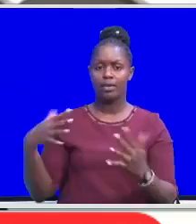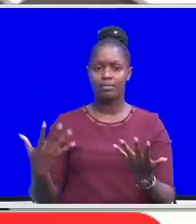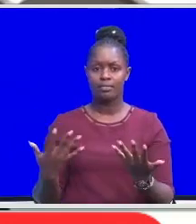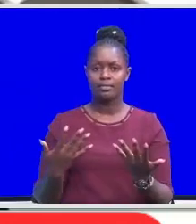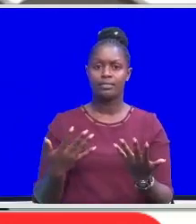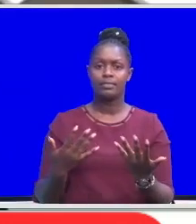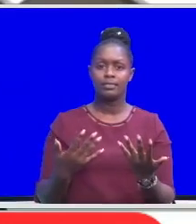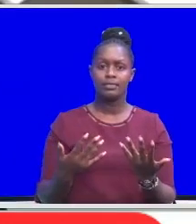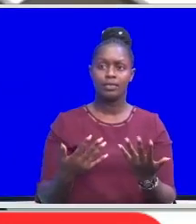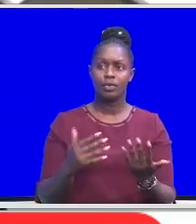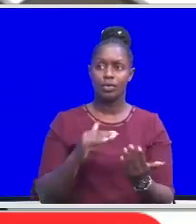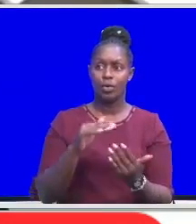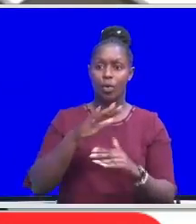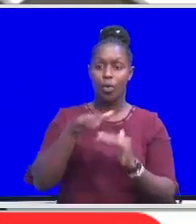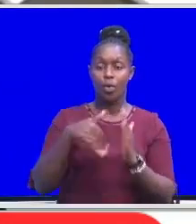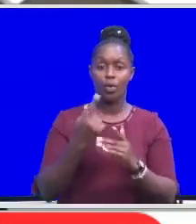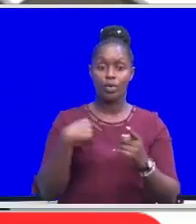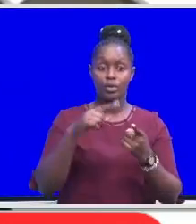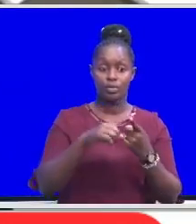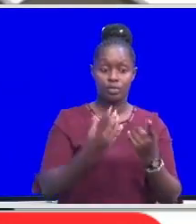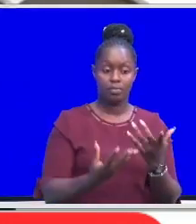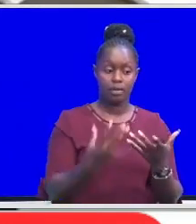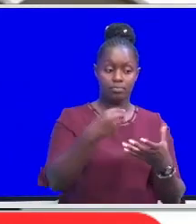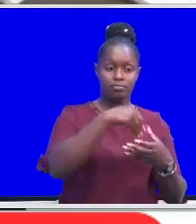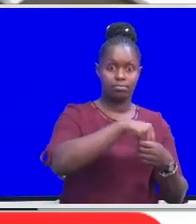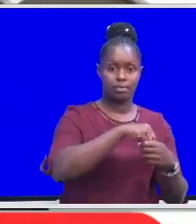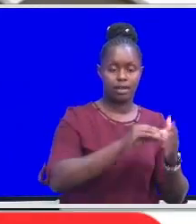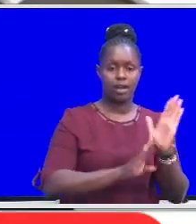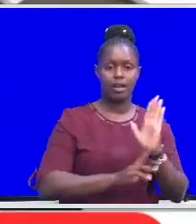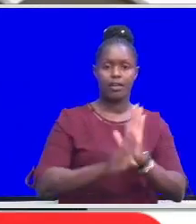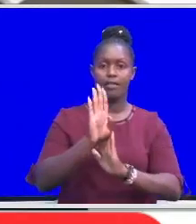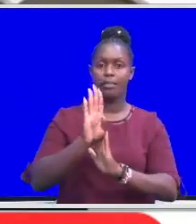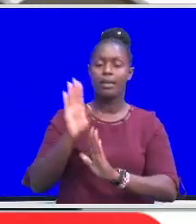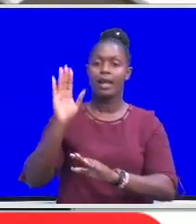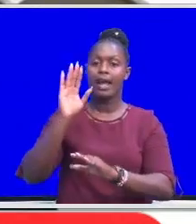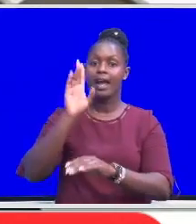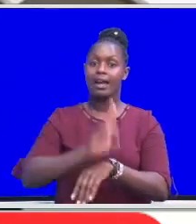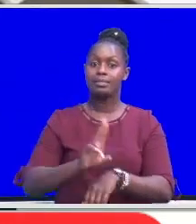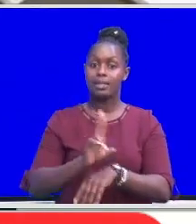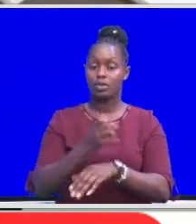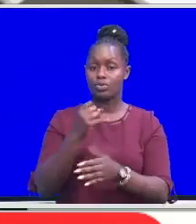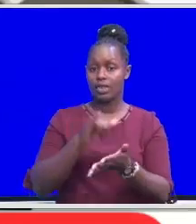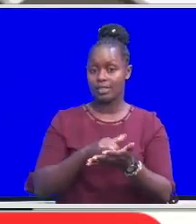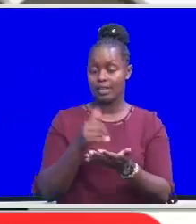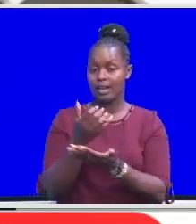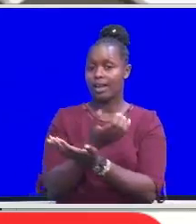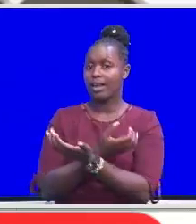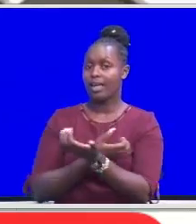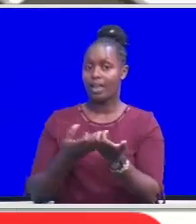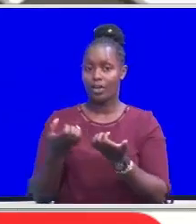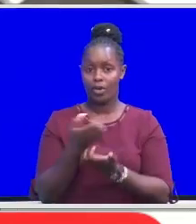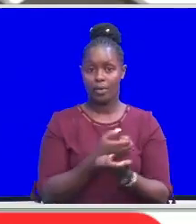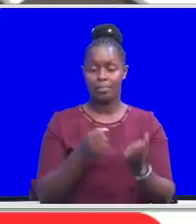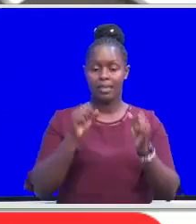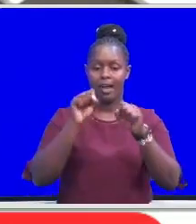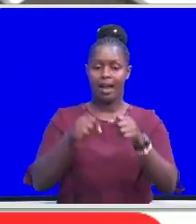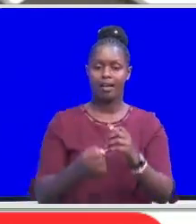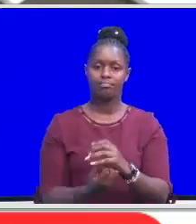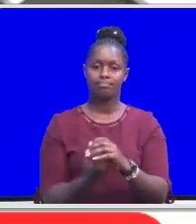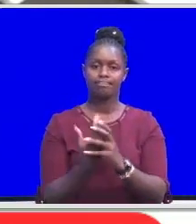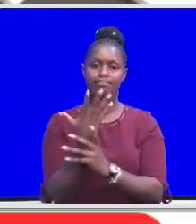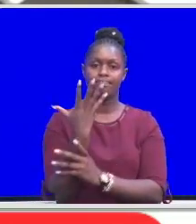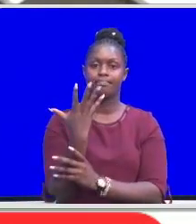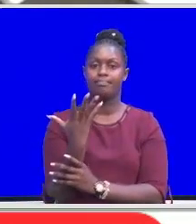funds be put to development expenditure so that the economy can grow.